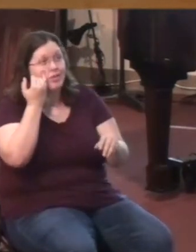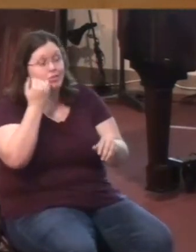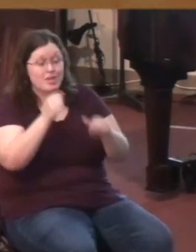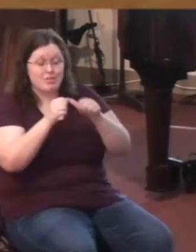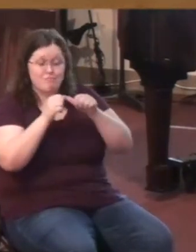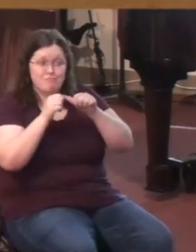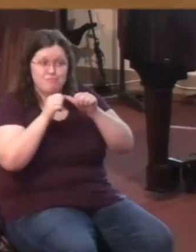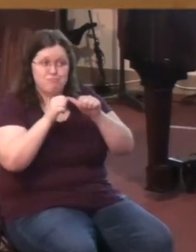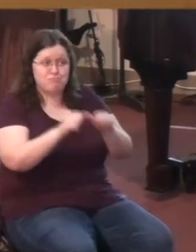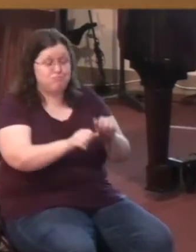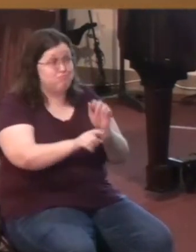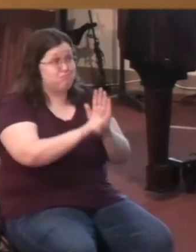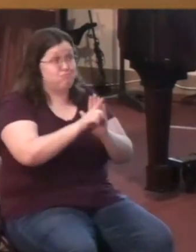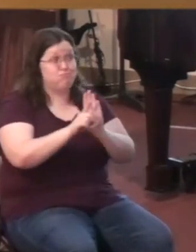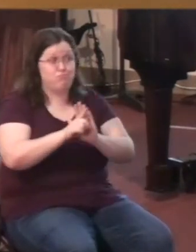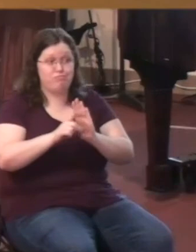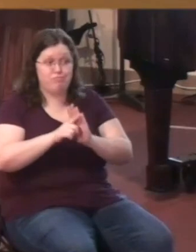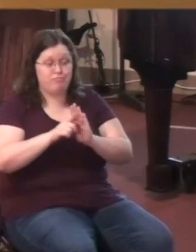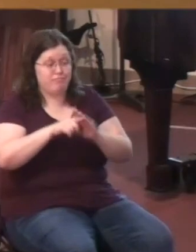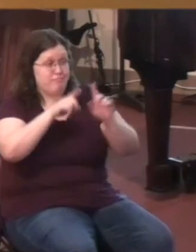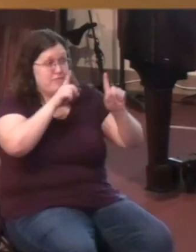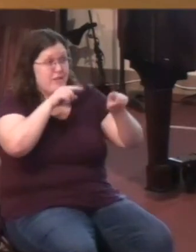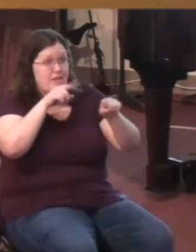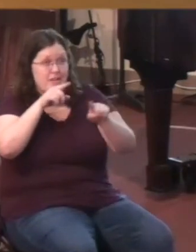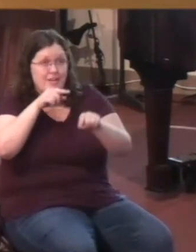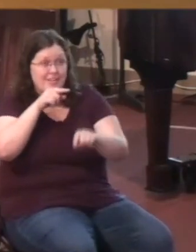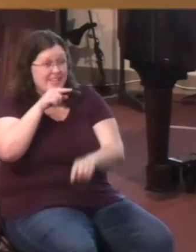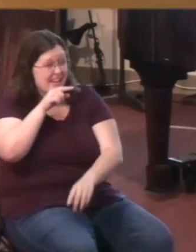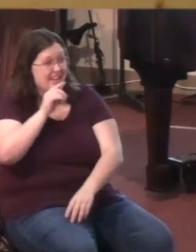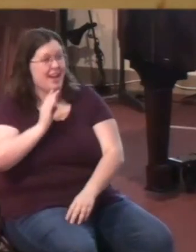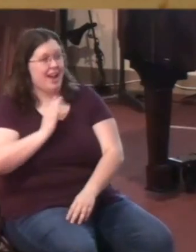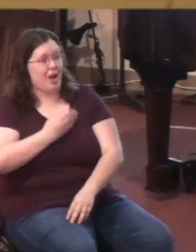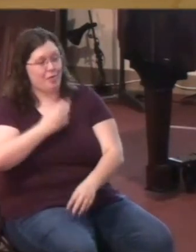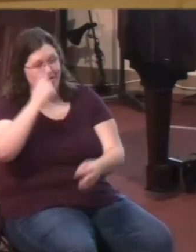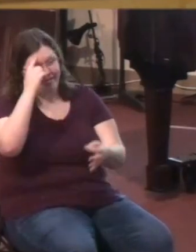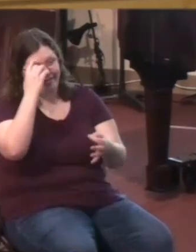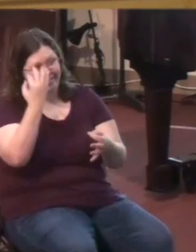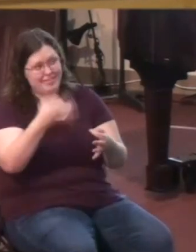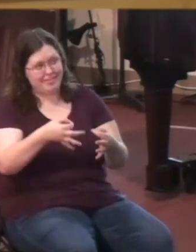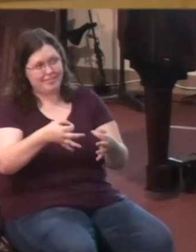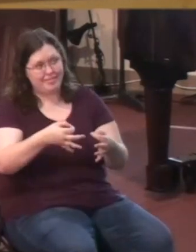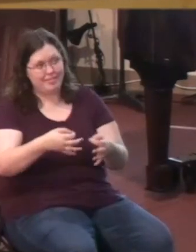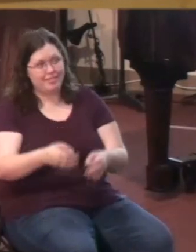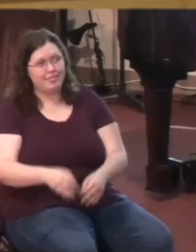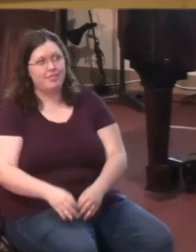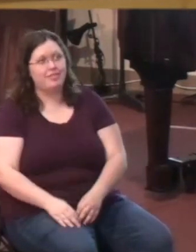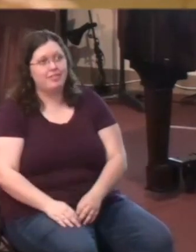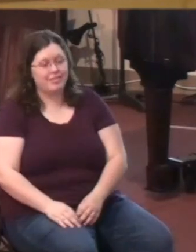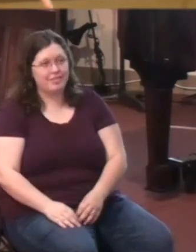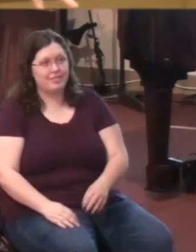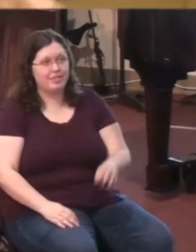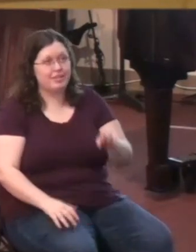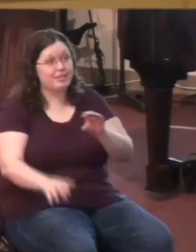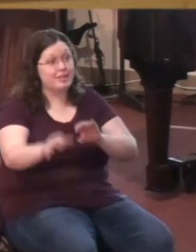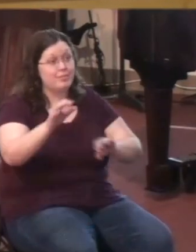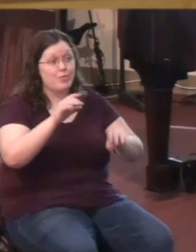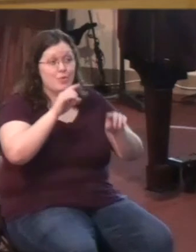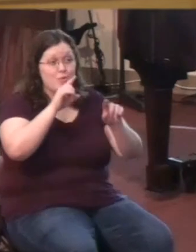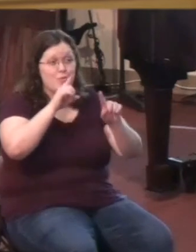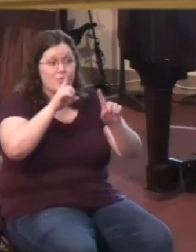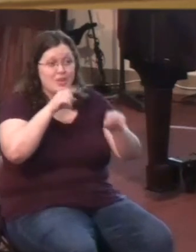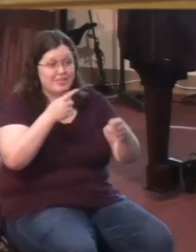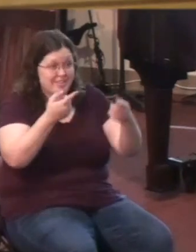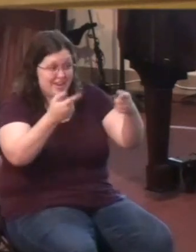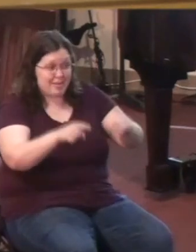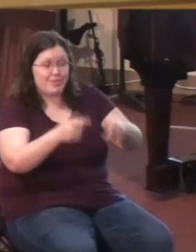of alarm, if we stay in a state of reaction, that's our choice. That because after that chemical reaction happens, we